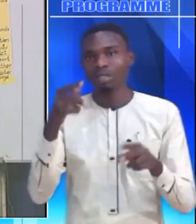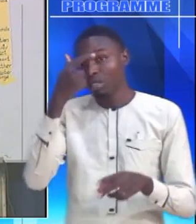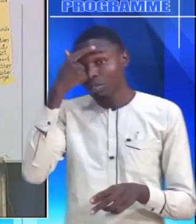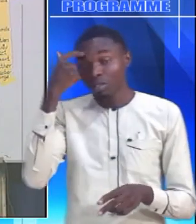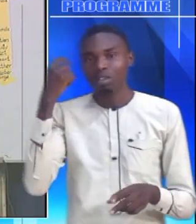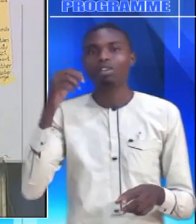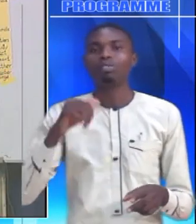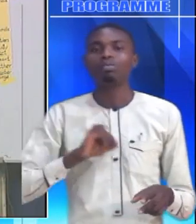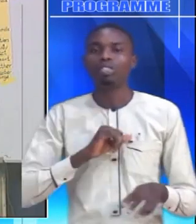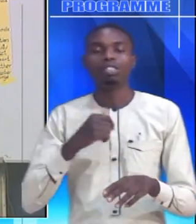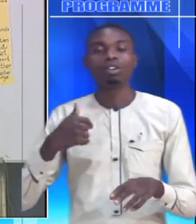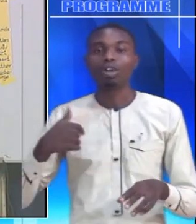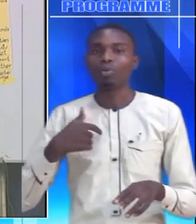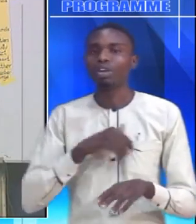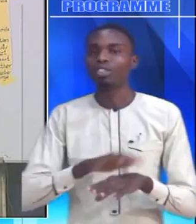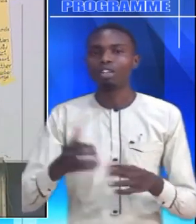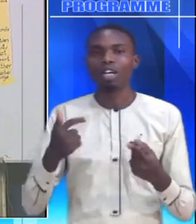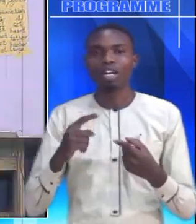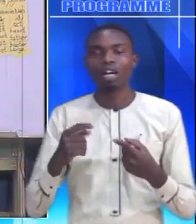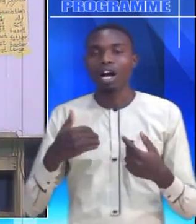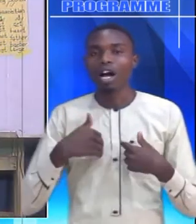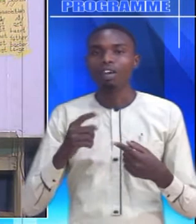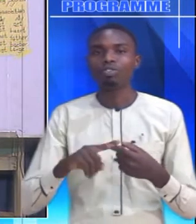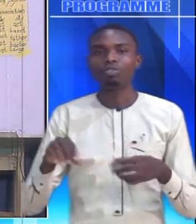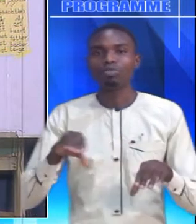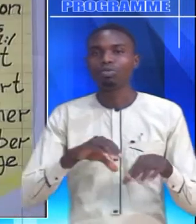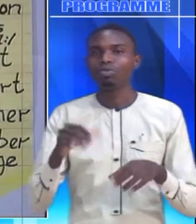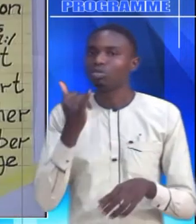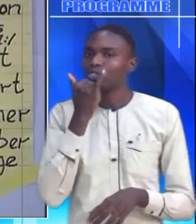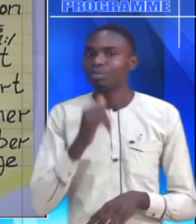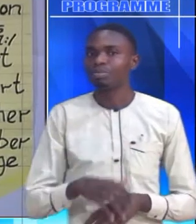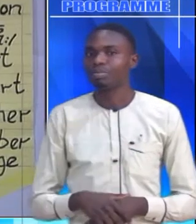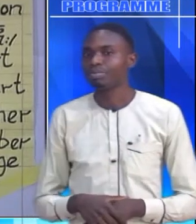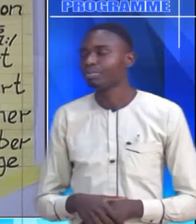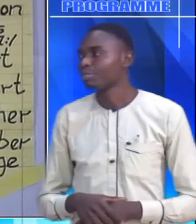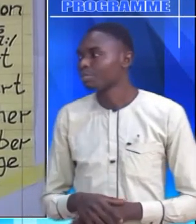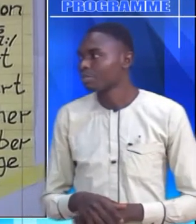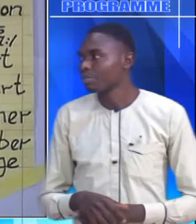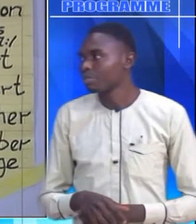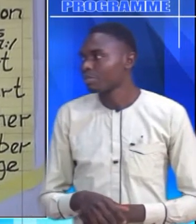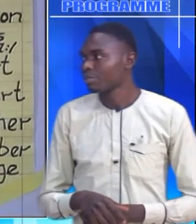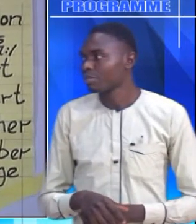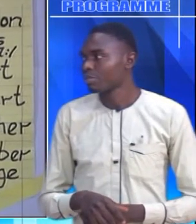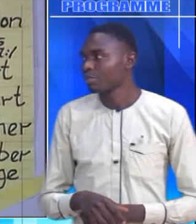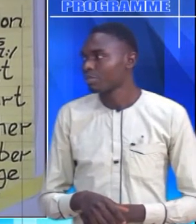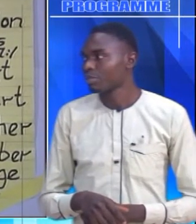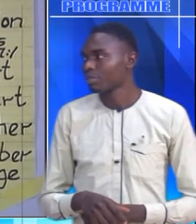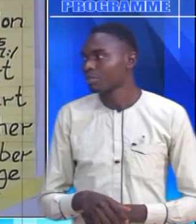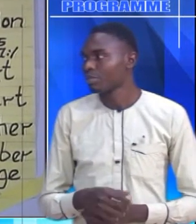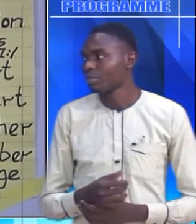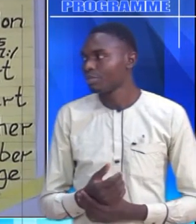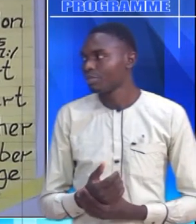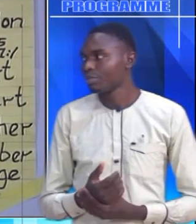and errors. Then we go to the fourth vowel sound. The fourth vowel sound is pronounced as A. It's a short